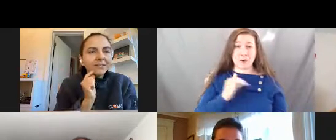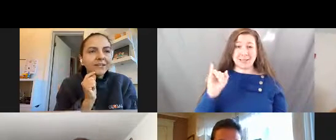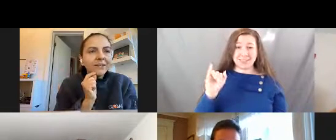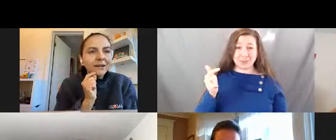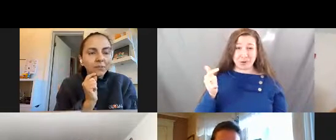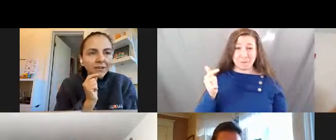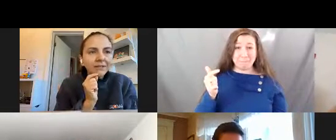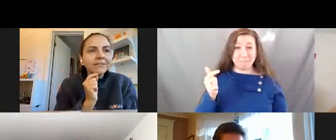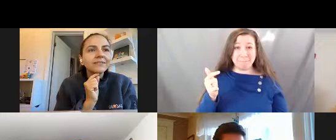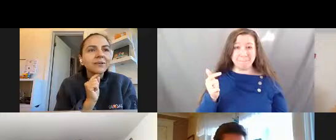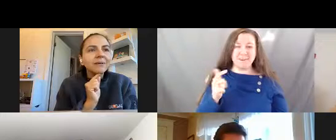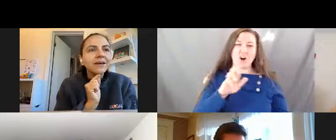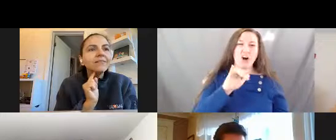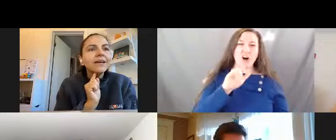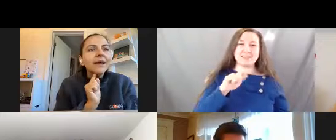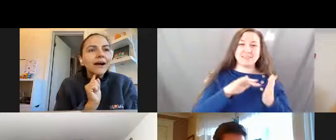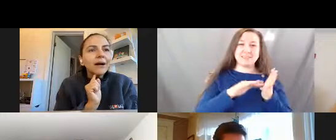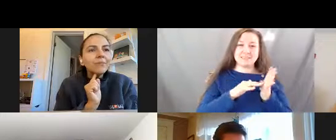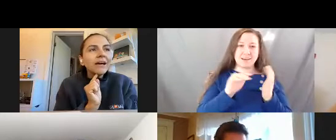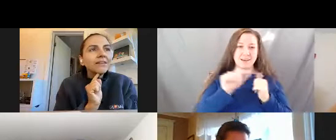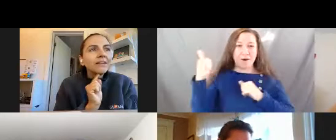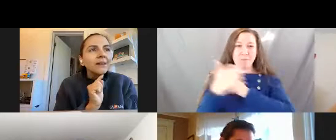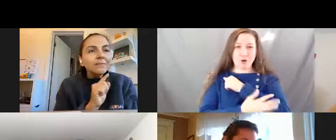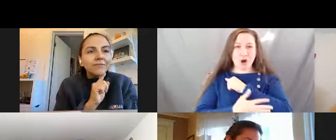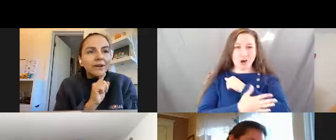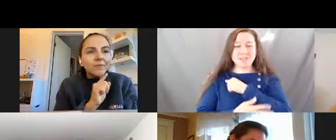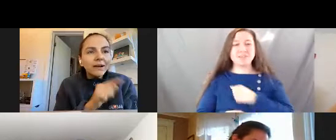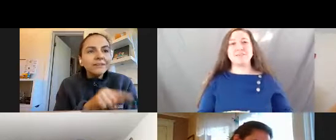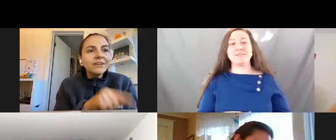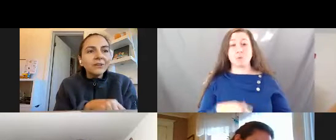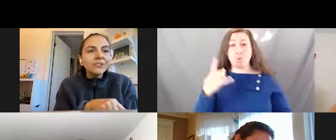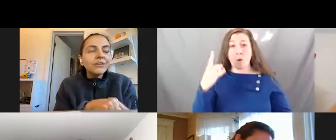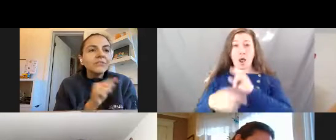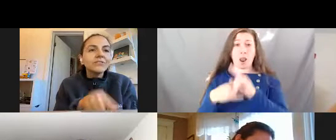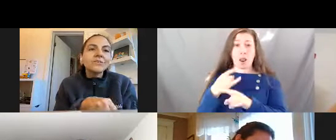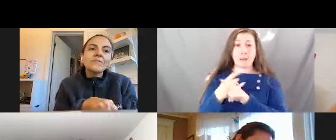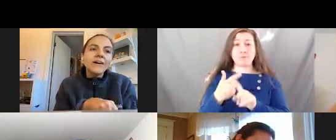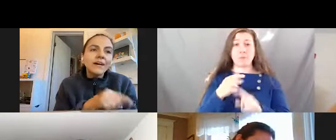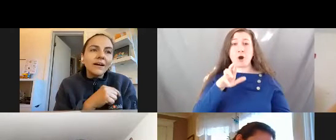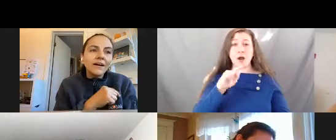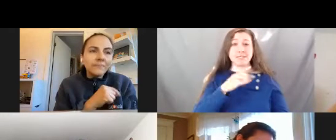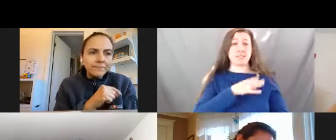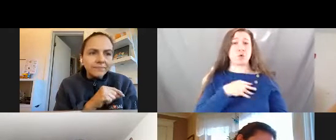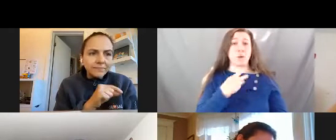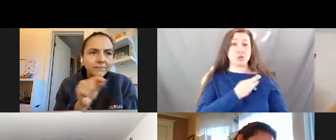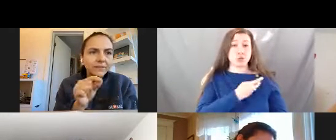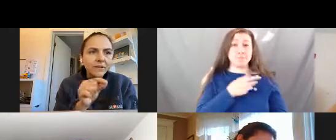RIT Study Abroad Instagram account, we have an alum from RIT Croatia who's a certified